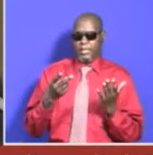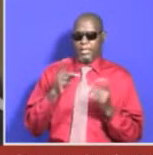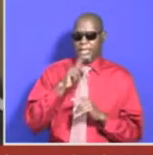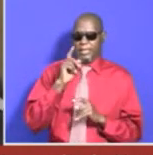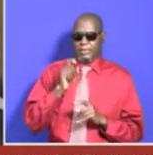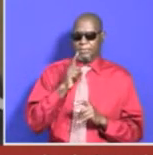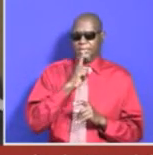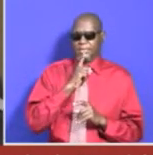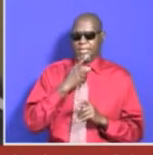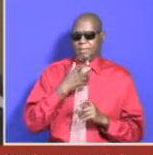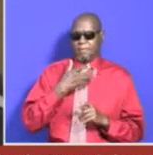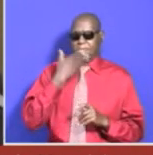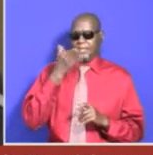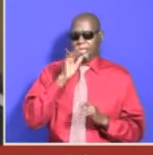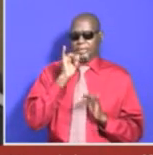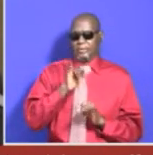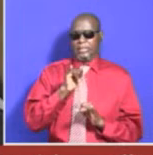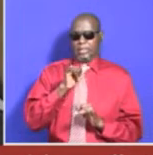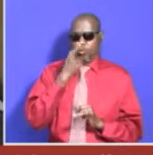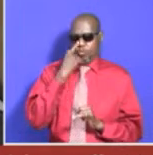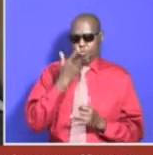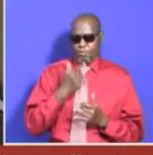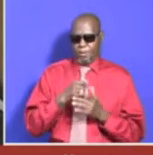wapenda. But